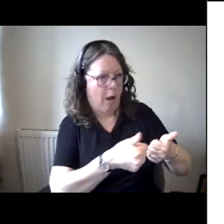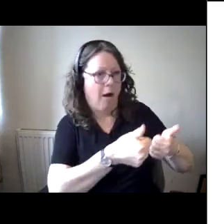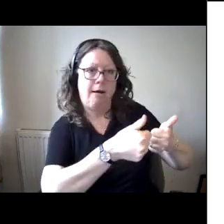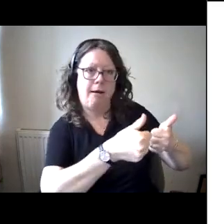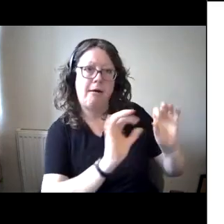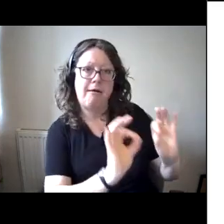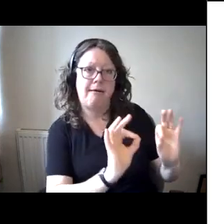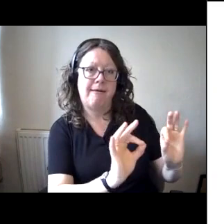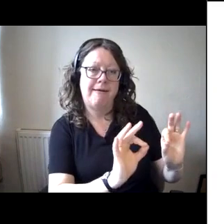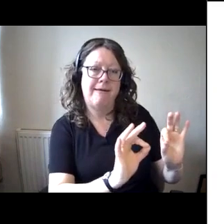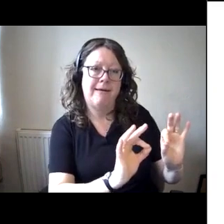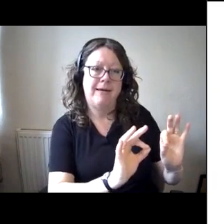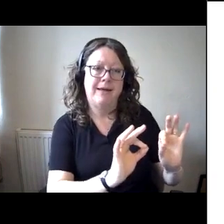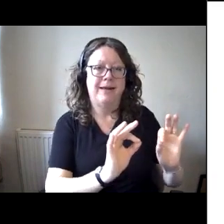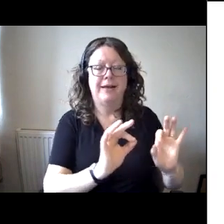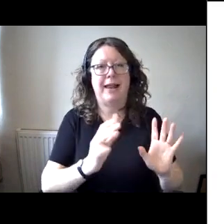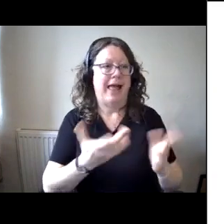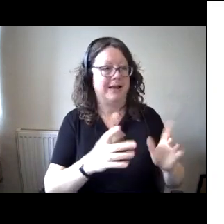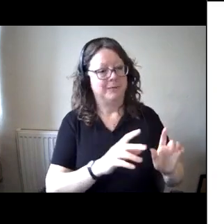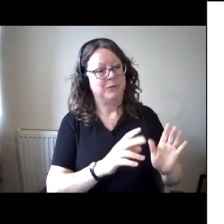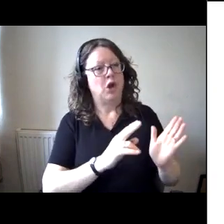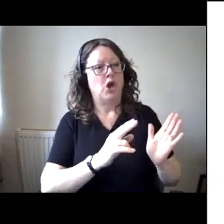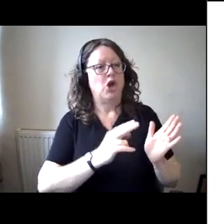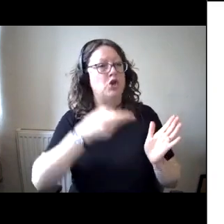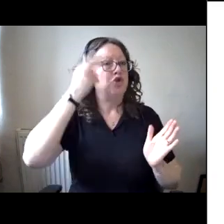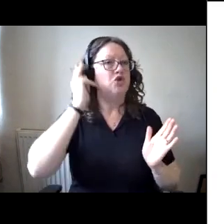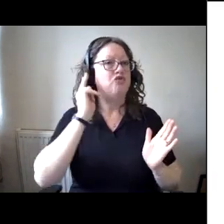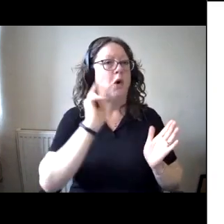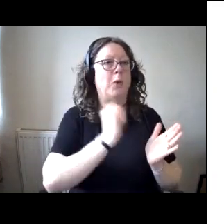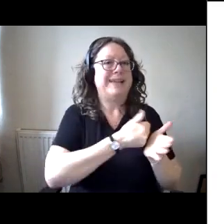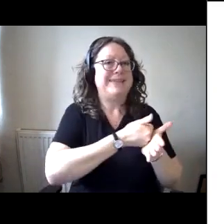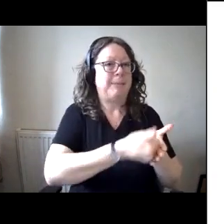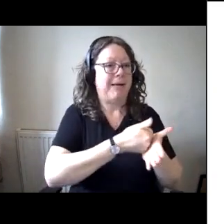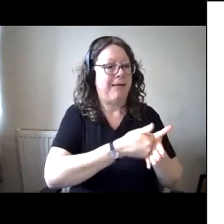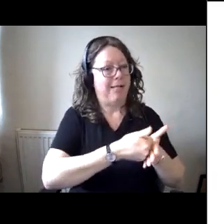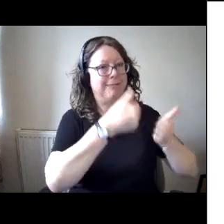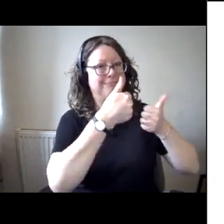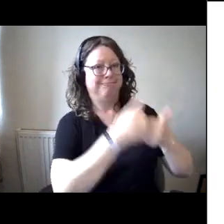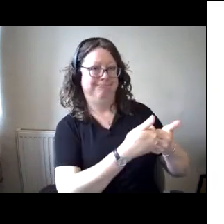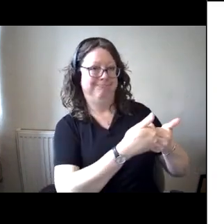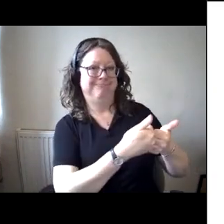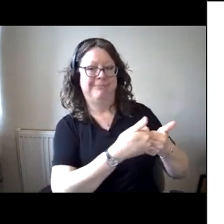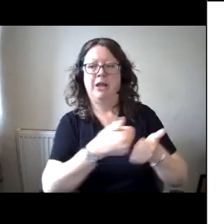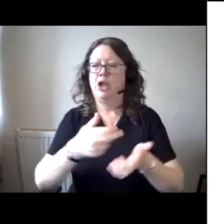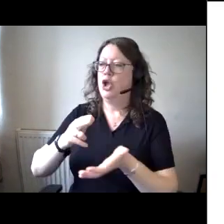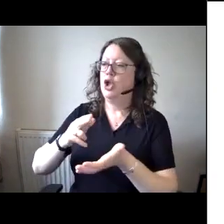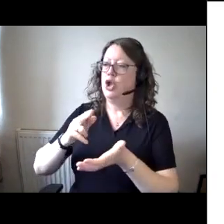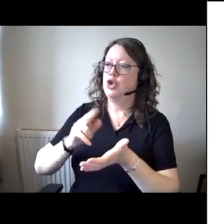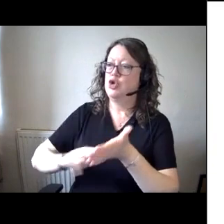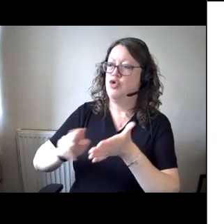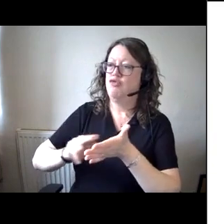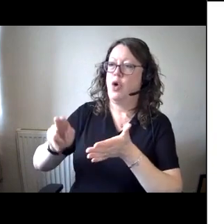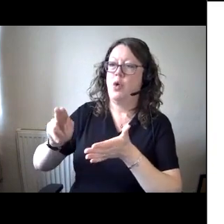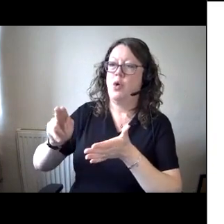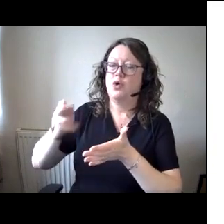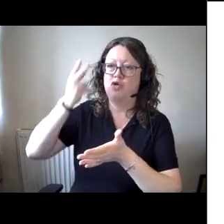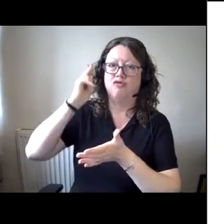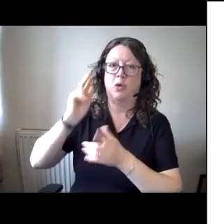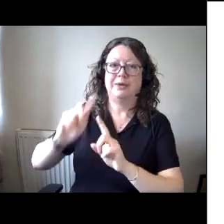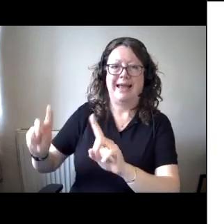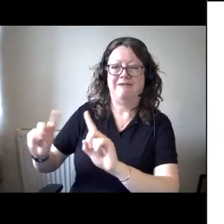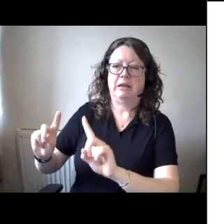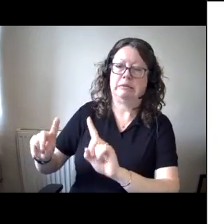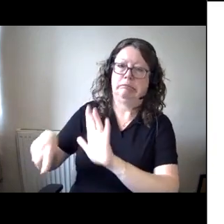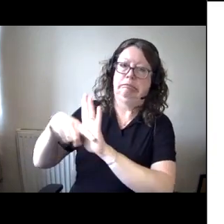the neurotypical way of thinking. And actually, in more recent times, we've really been challenging that. There's been